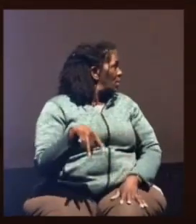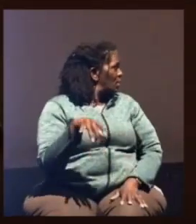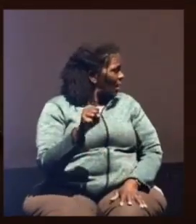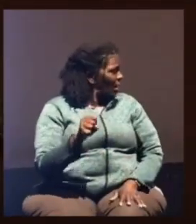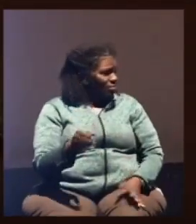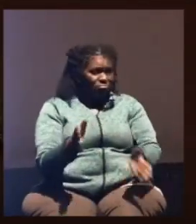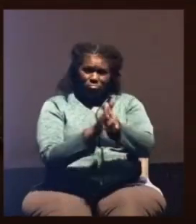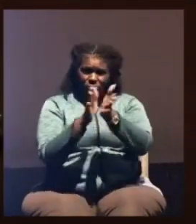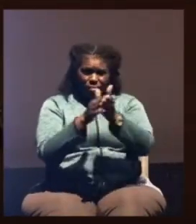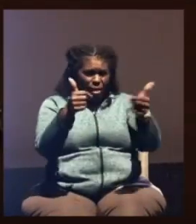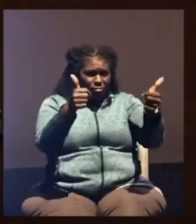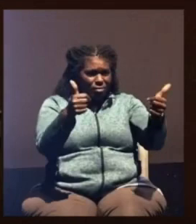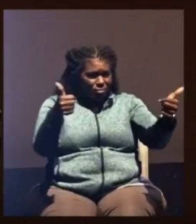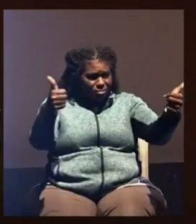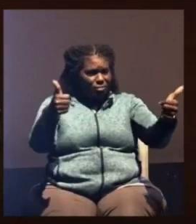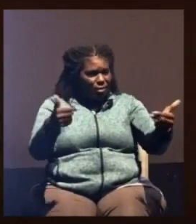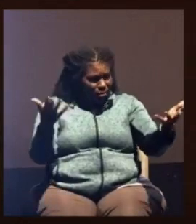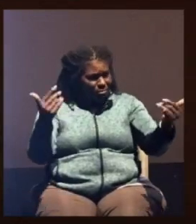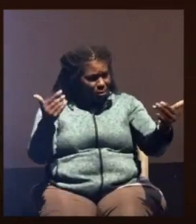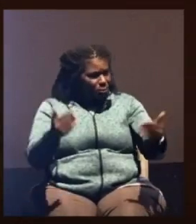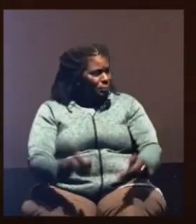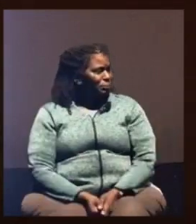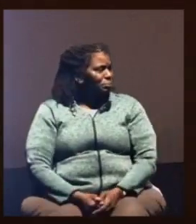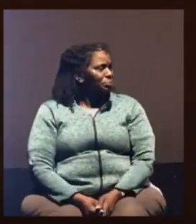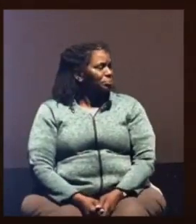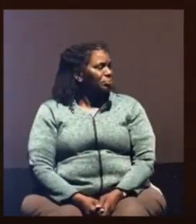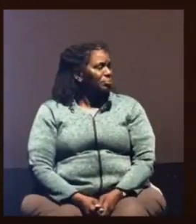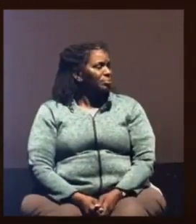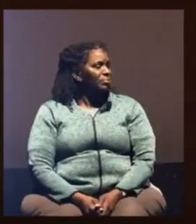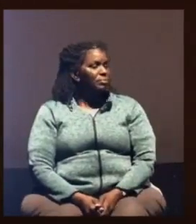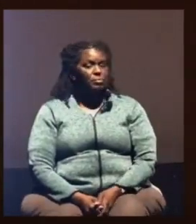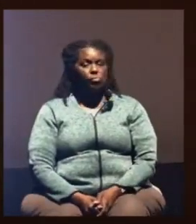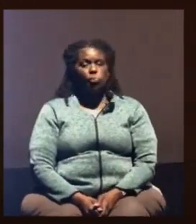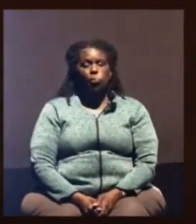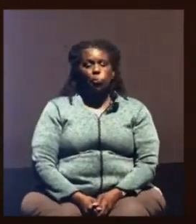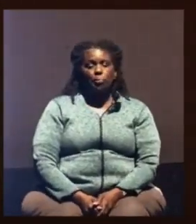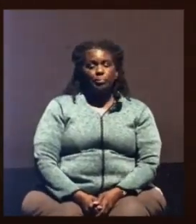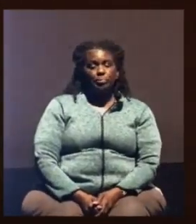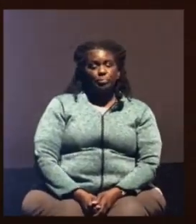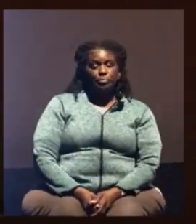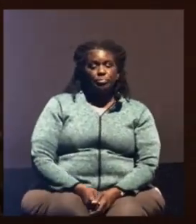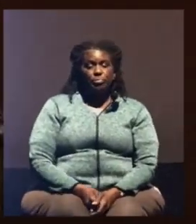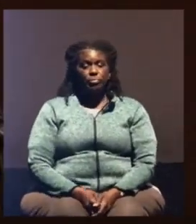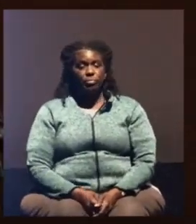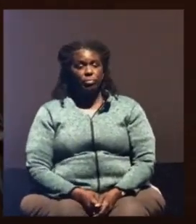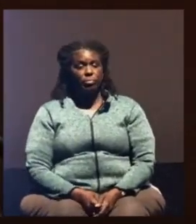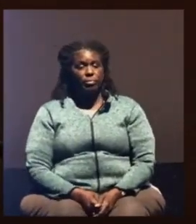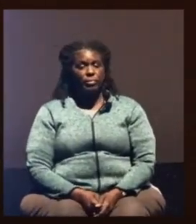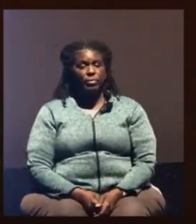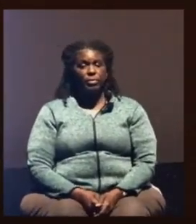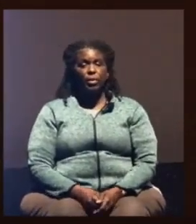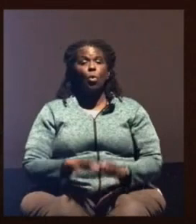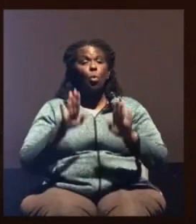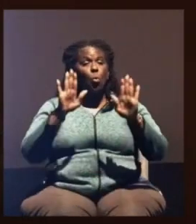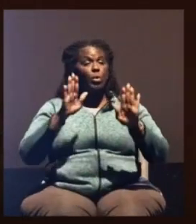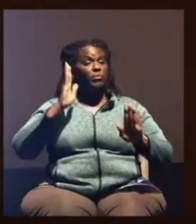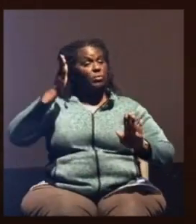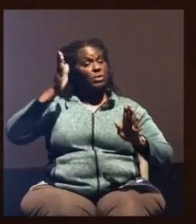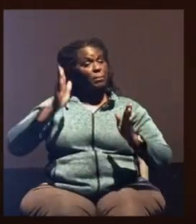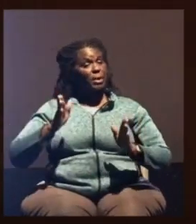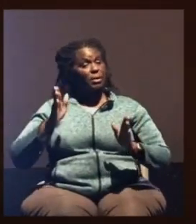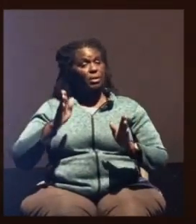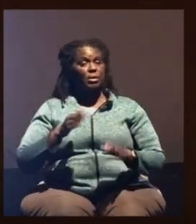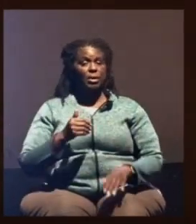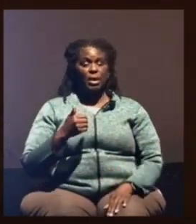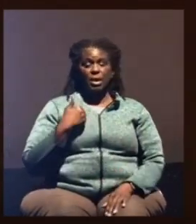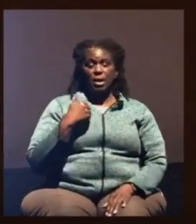all right. You can say, yeah. Give yourselves a round of applause. We've had some wonderful speakers here. You know, we had